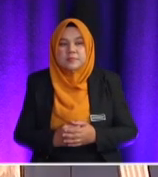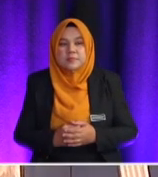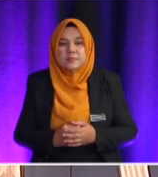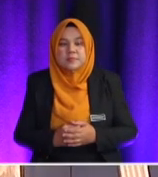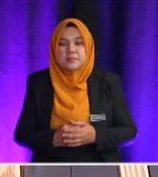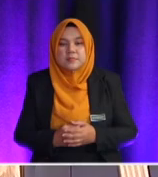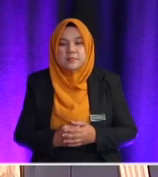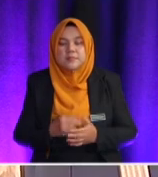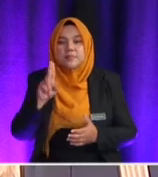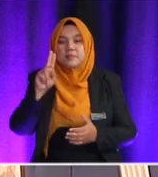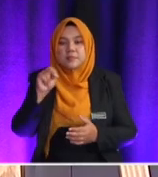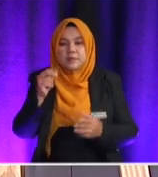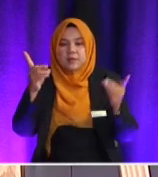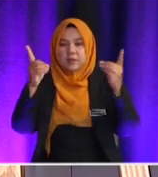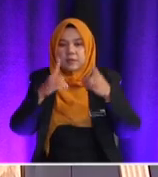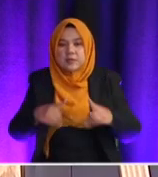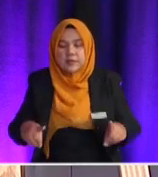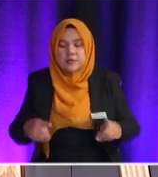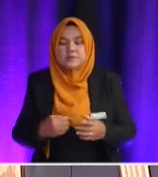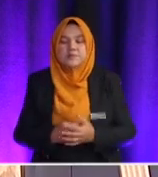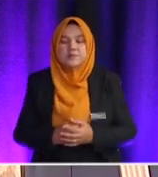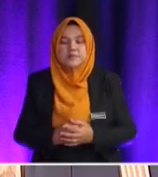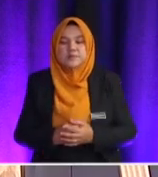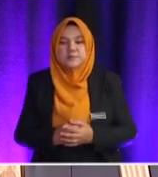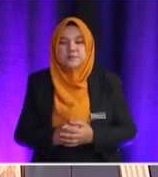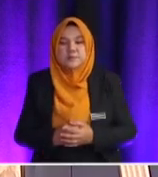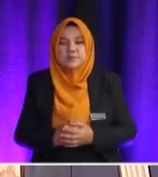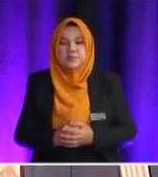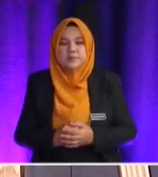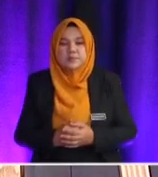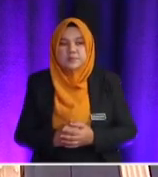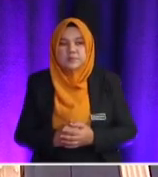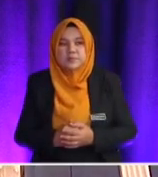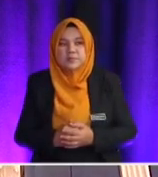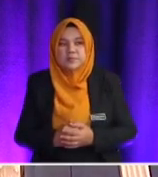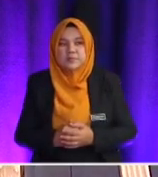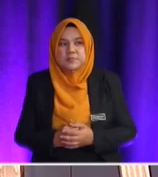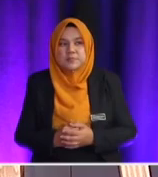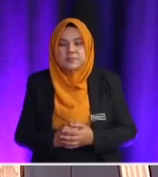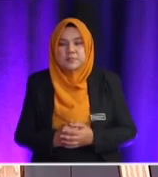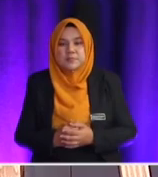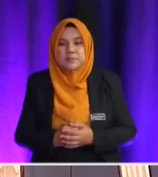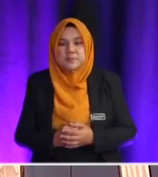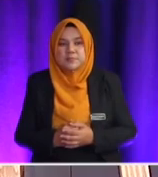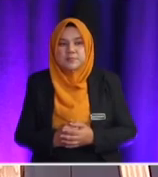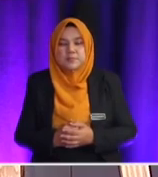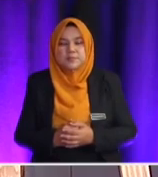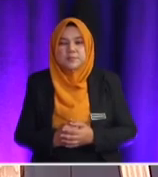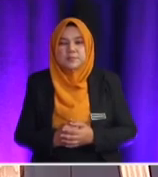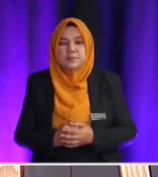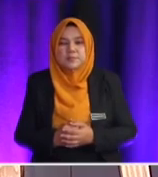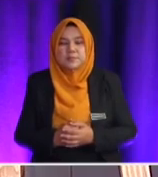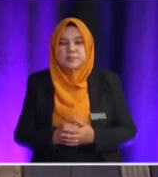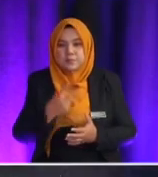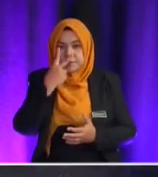Unhealthy diet. Unhealthy diet. Okay. All right. Is it true? Okay. Yes. Good job. All right. Okay. So